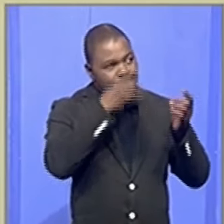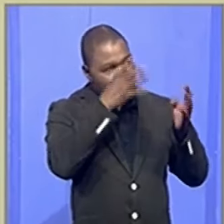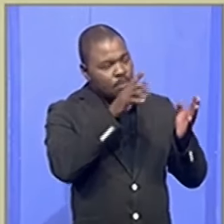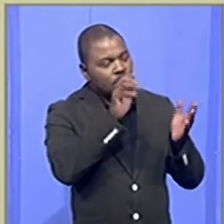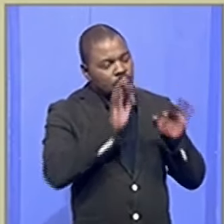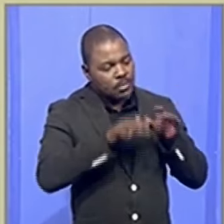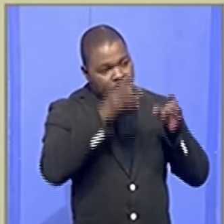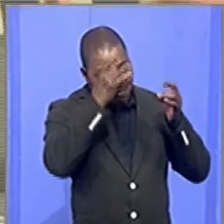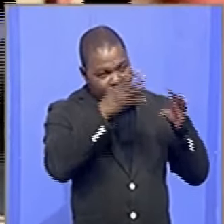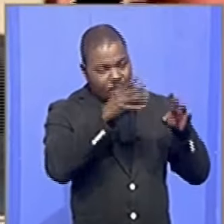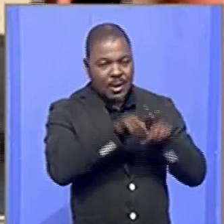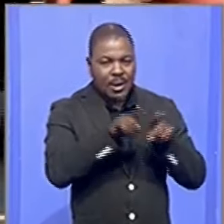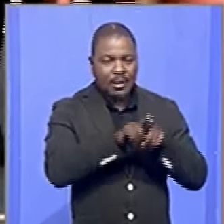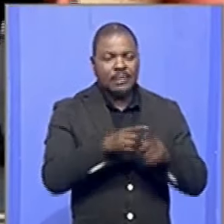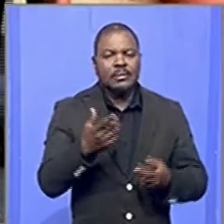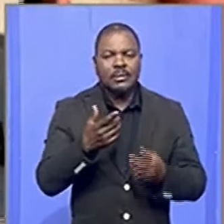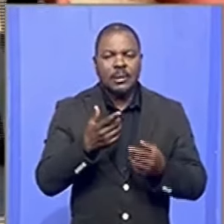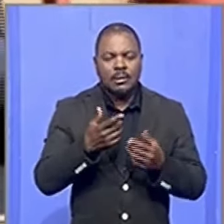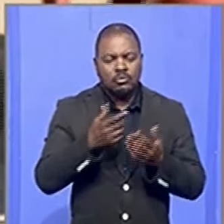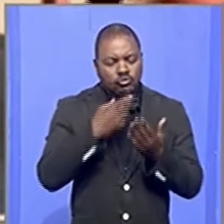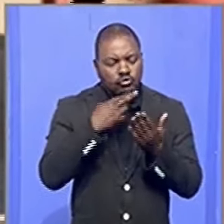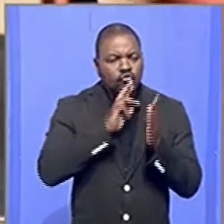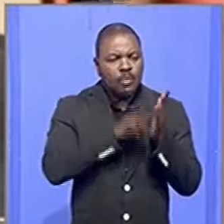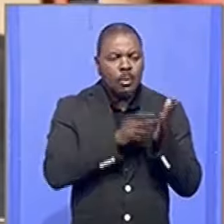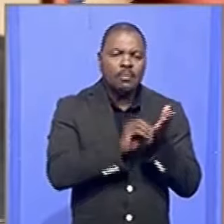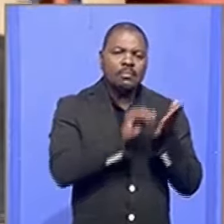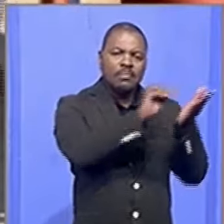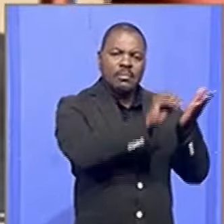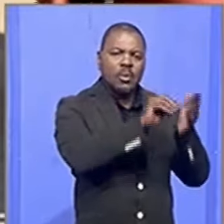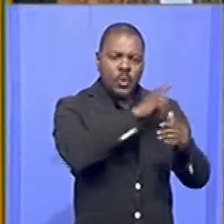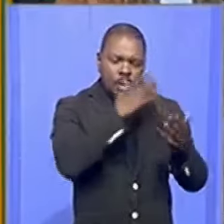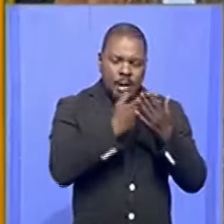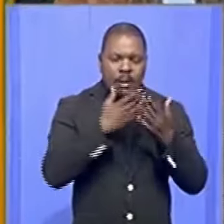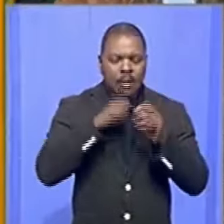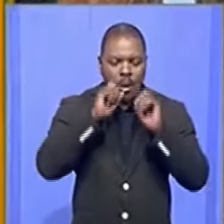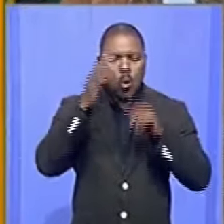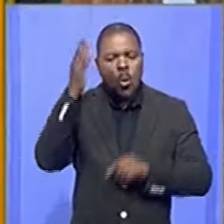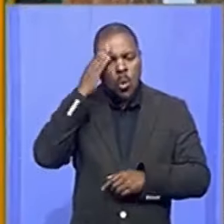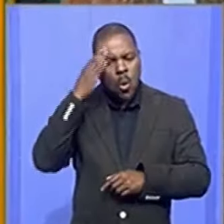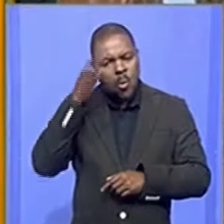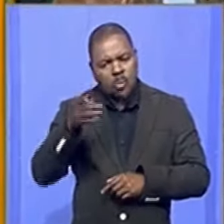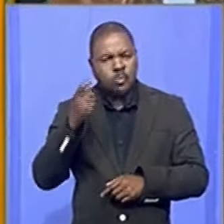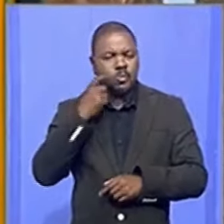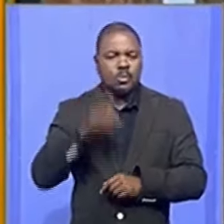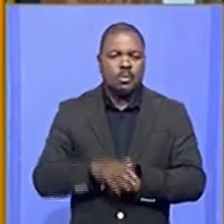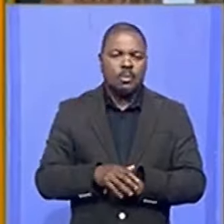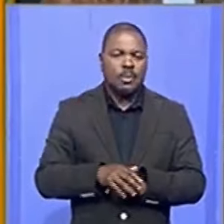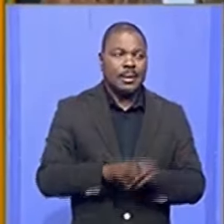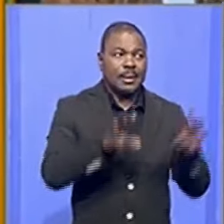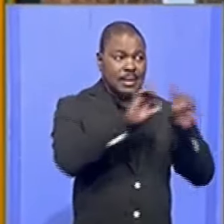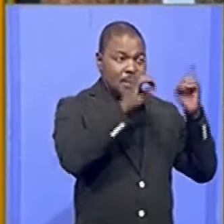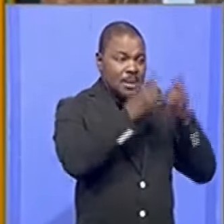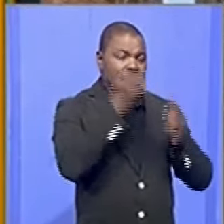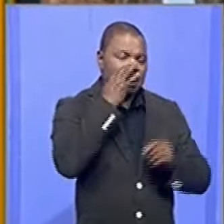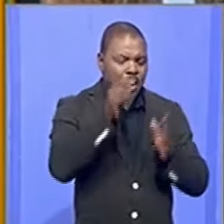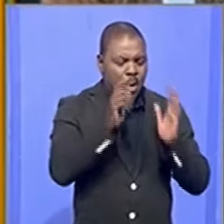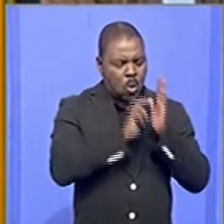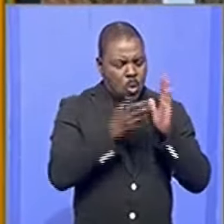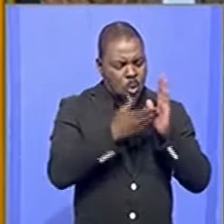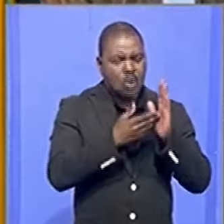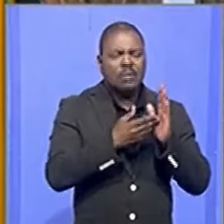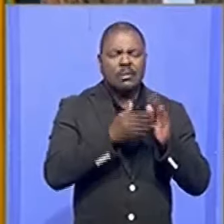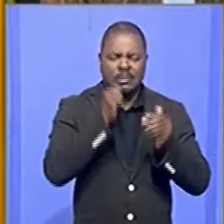their SASMs. So we were going to be aware that there are learners that are pregnant in Mlaut. Kgoro e re melawana ya yona e netefatša tšhireletšo ya barutwana